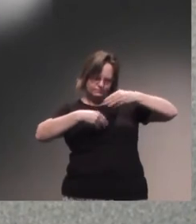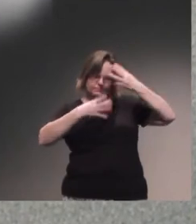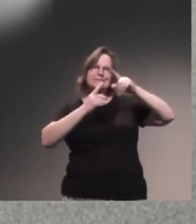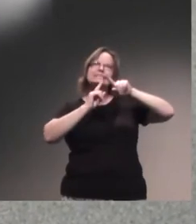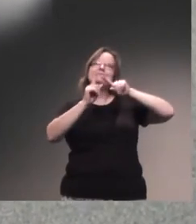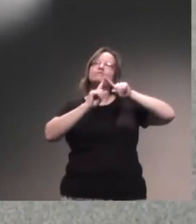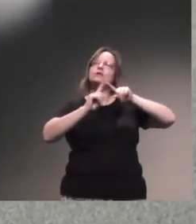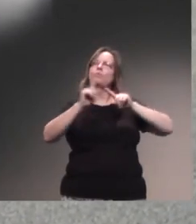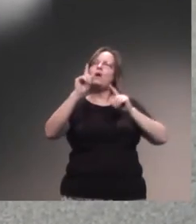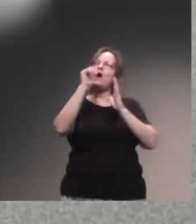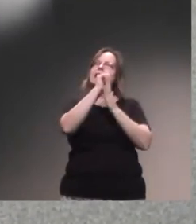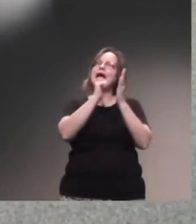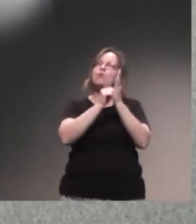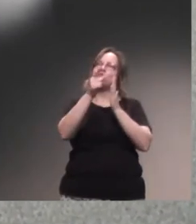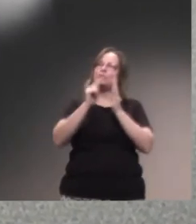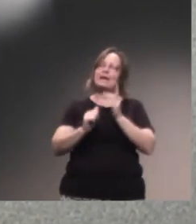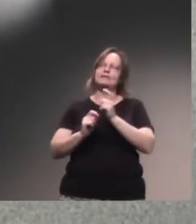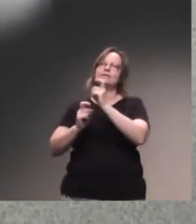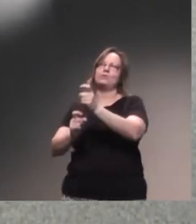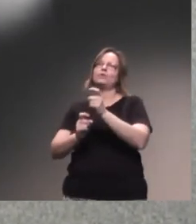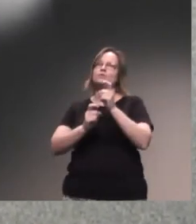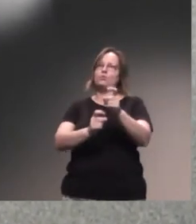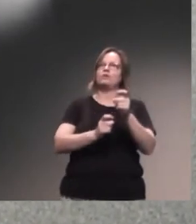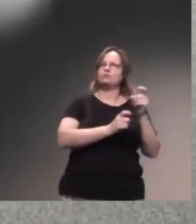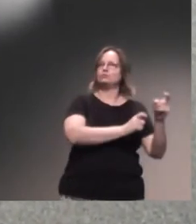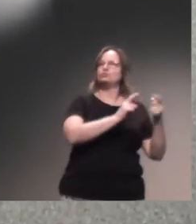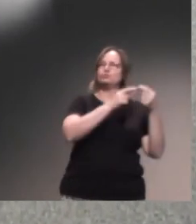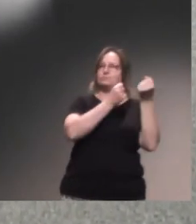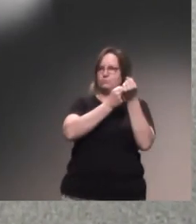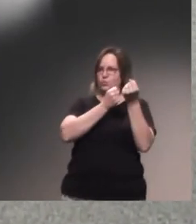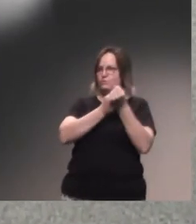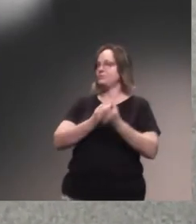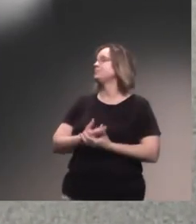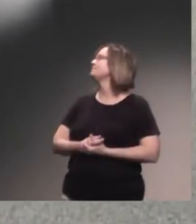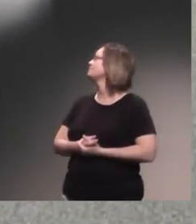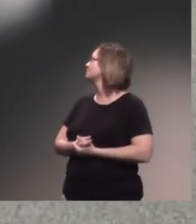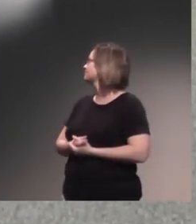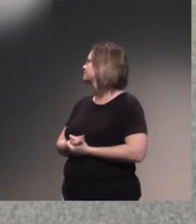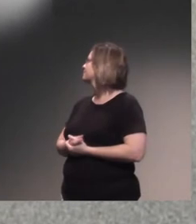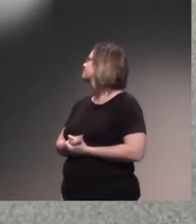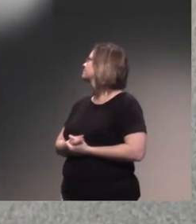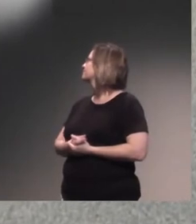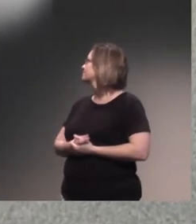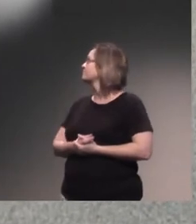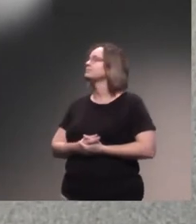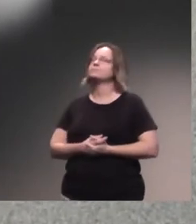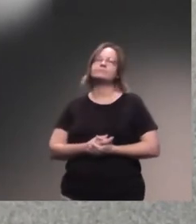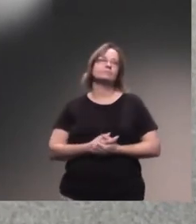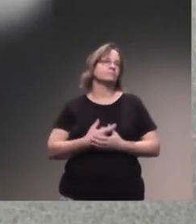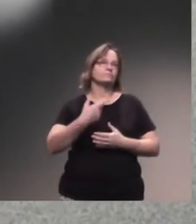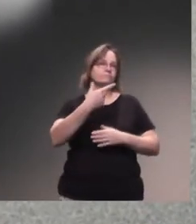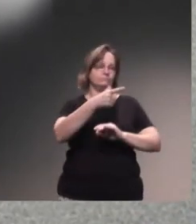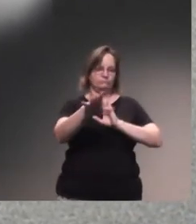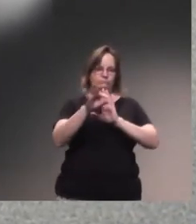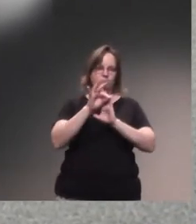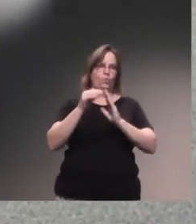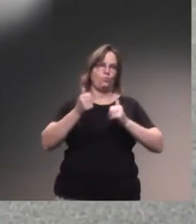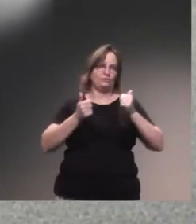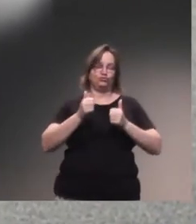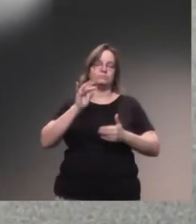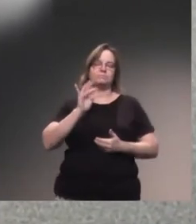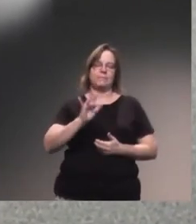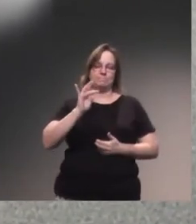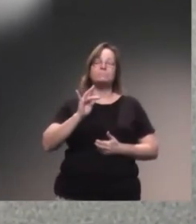the various funds to see which one you'd like to donate to. So highlight what you'd like and then hit